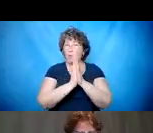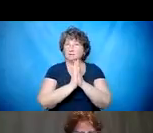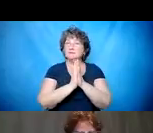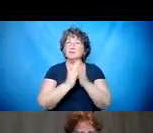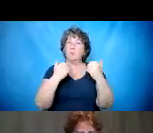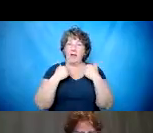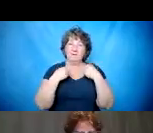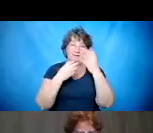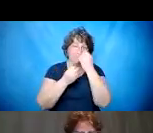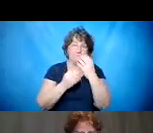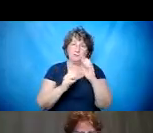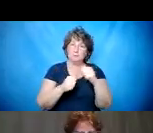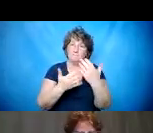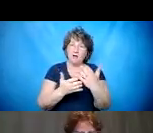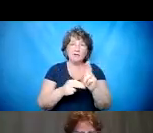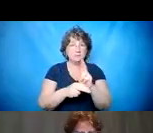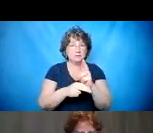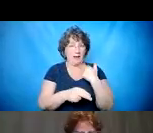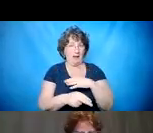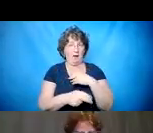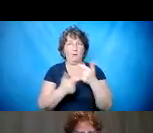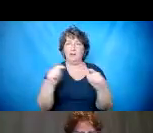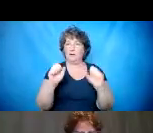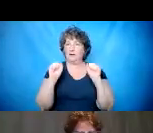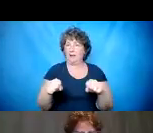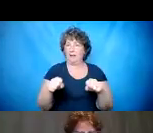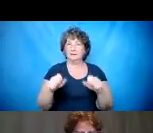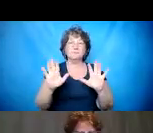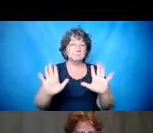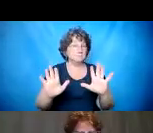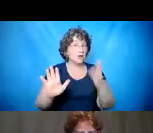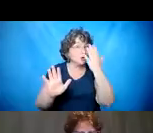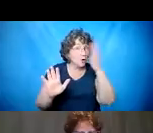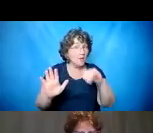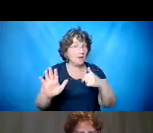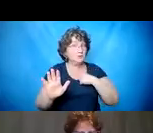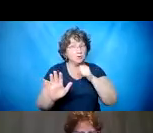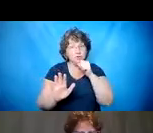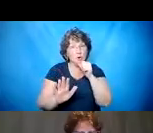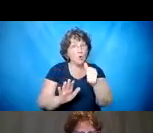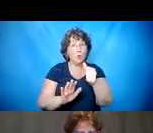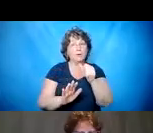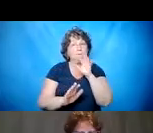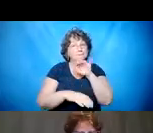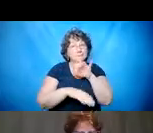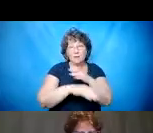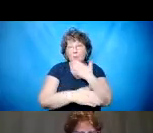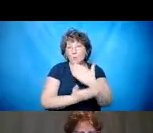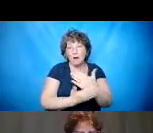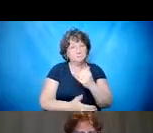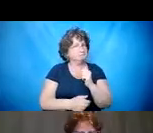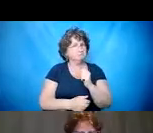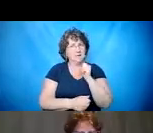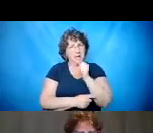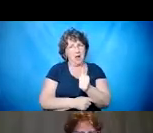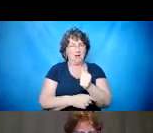so that even though we don't speak English very well, we can always be